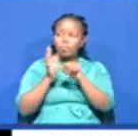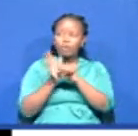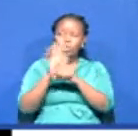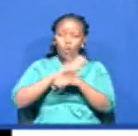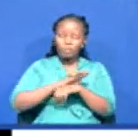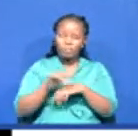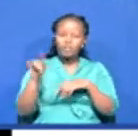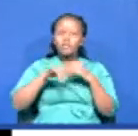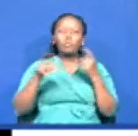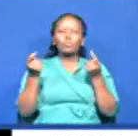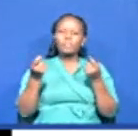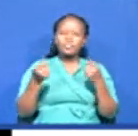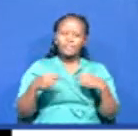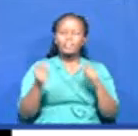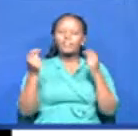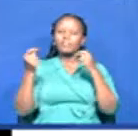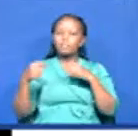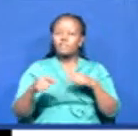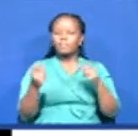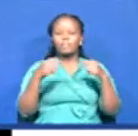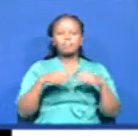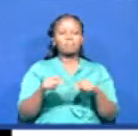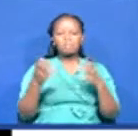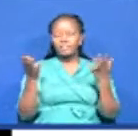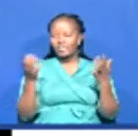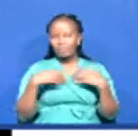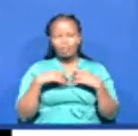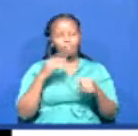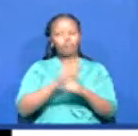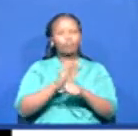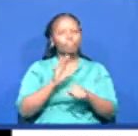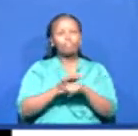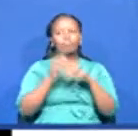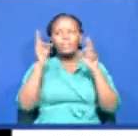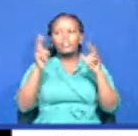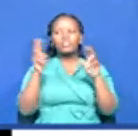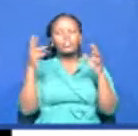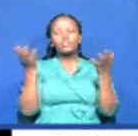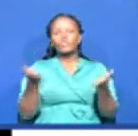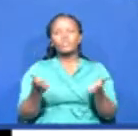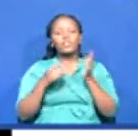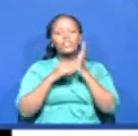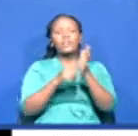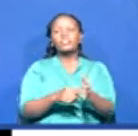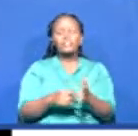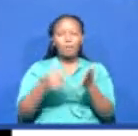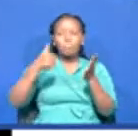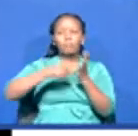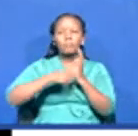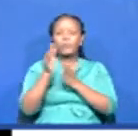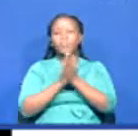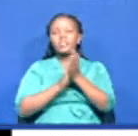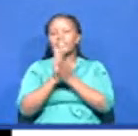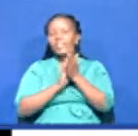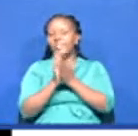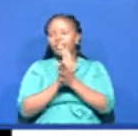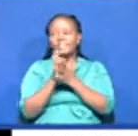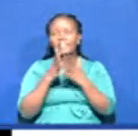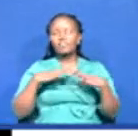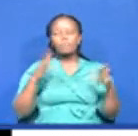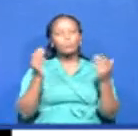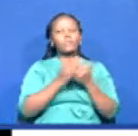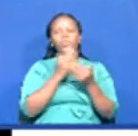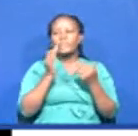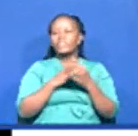counterfeit, virus fighting issues, the sanitizers. So these guys don't even care for our health. They don't